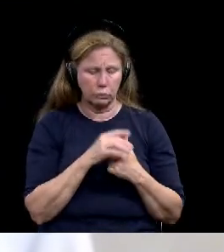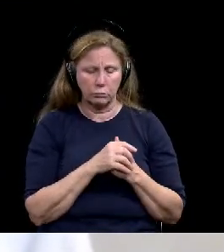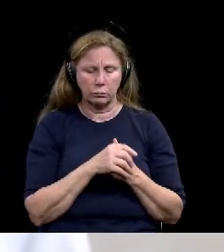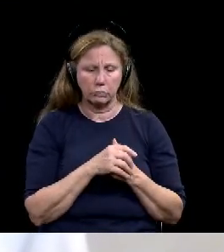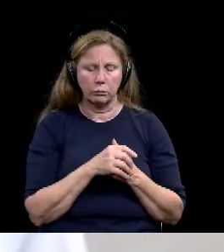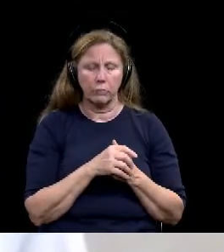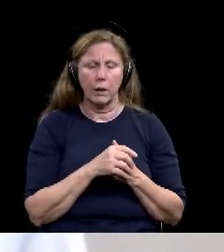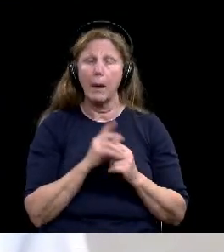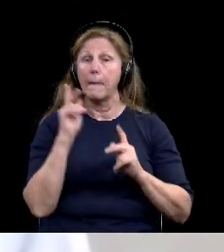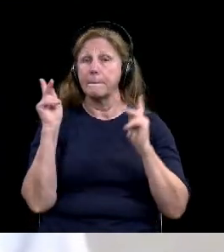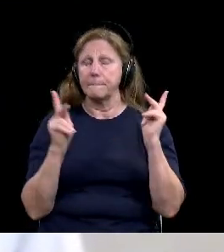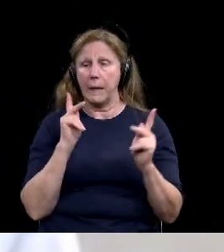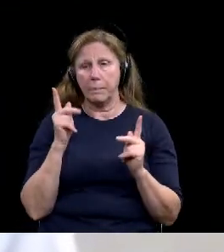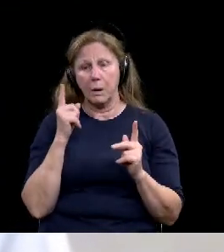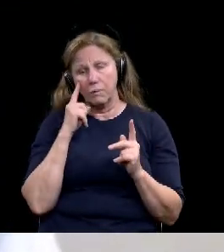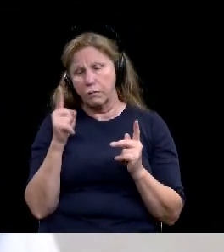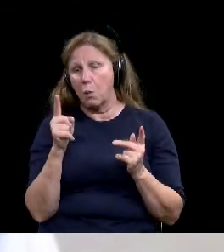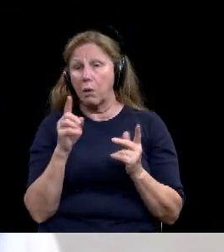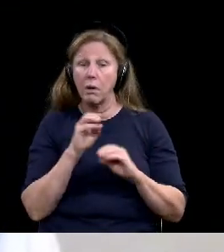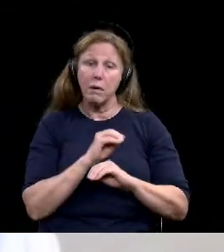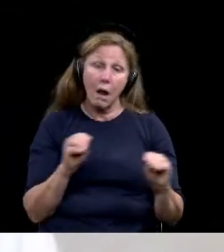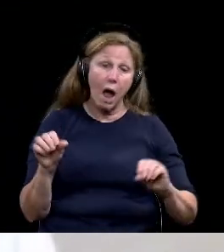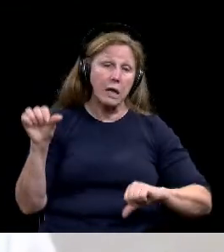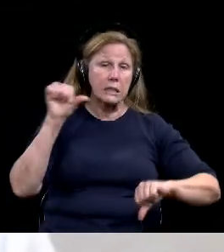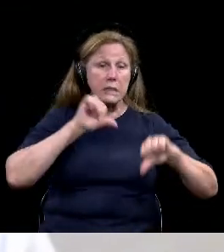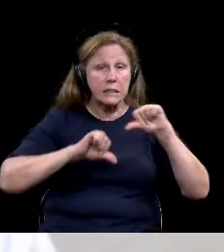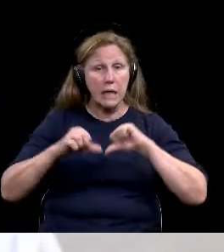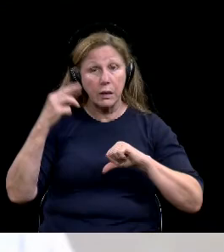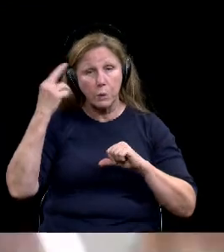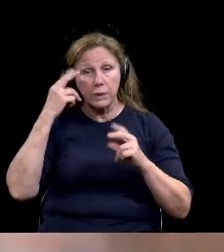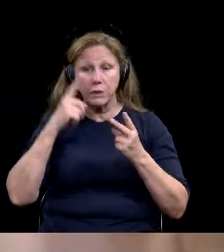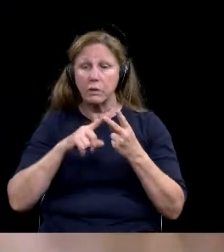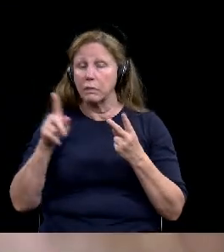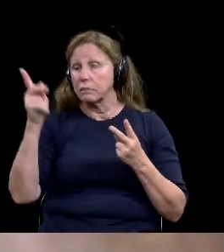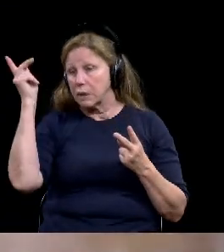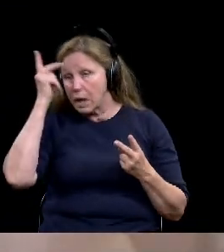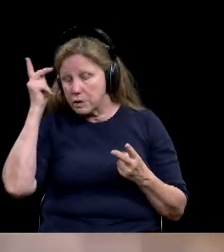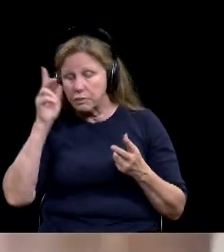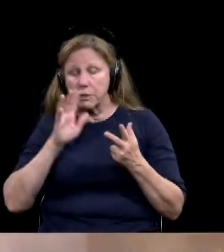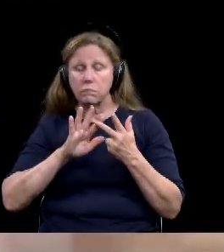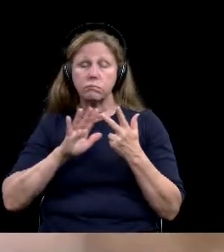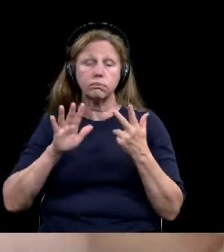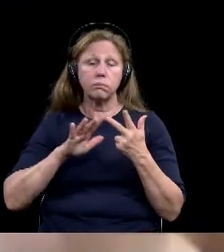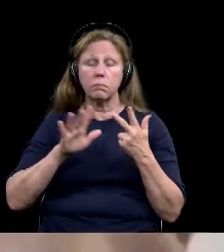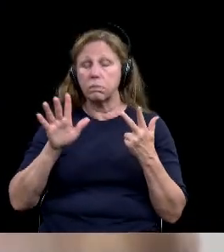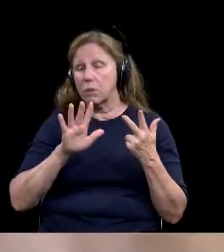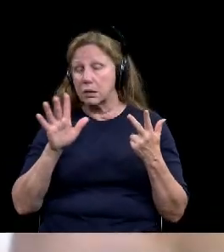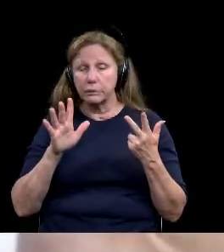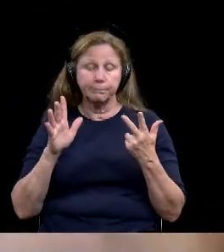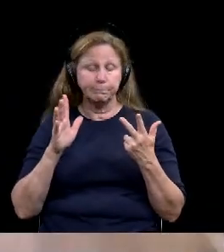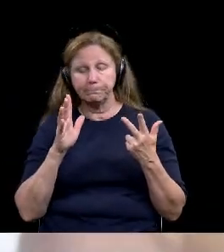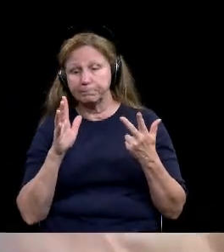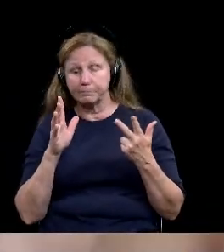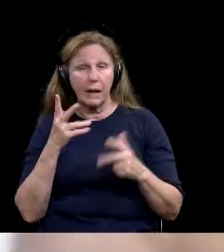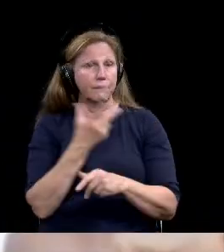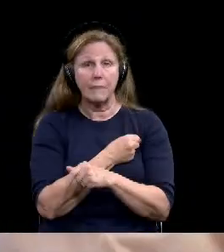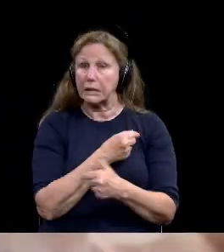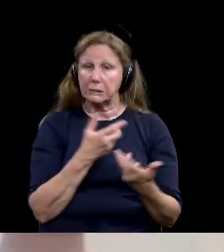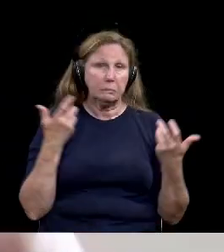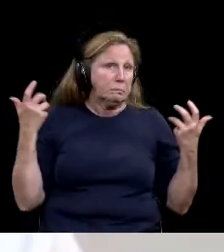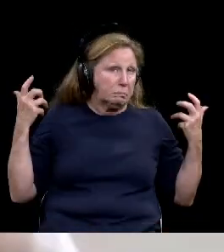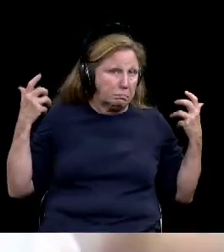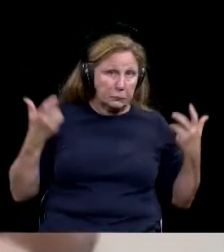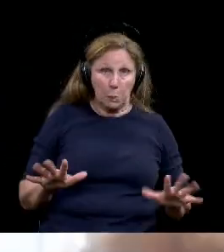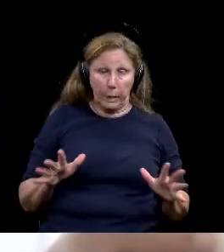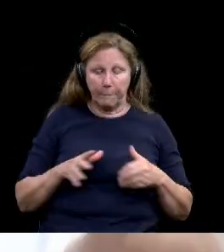against being vaccinated. I think that there's a really important group of people who just don't quite feel ready yet,